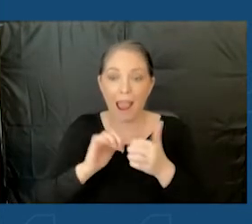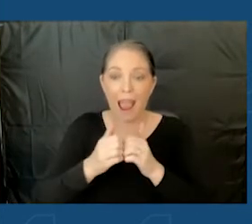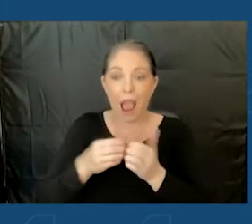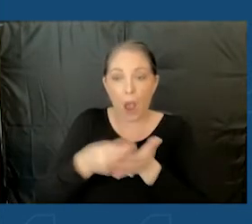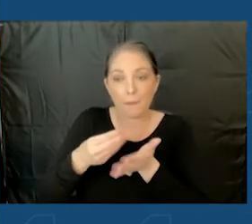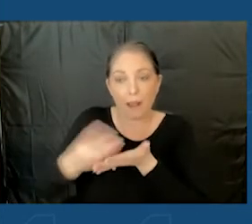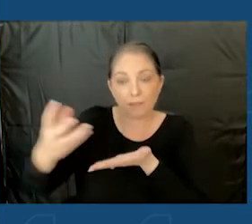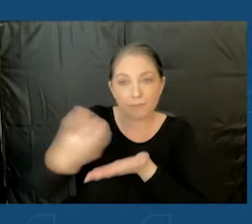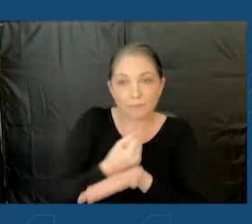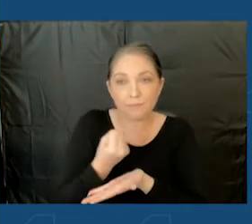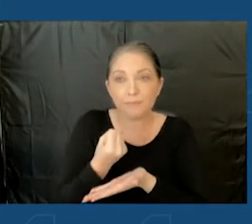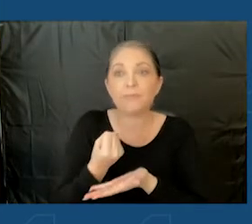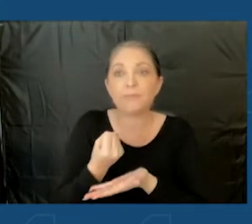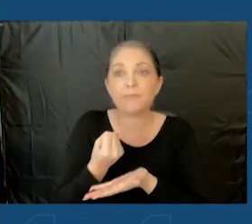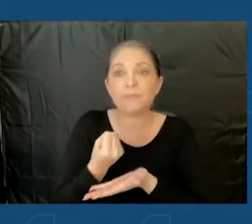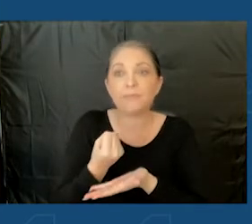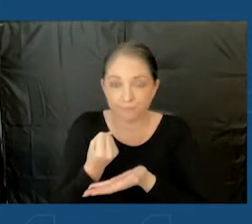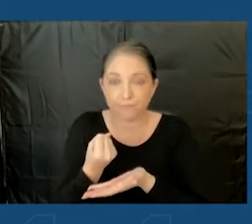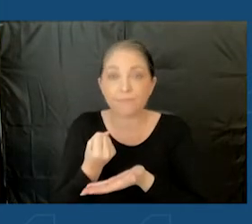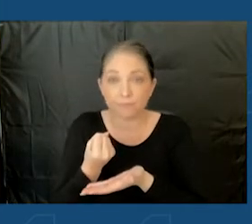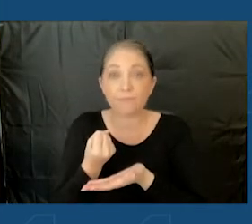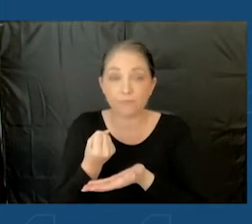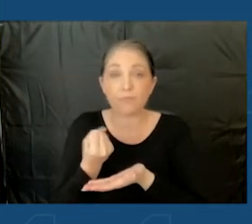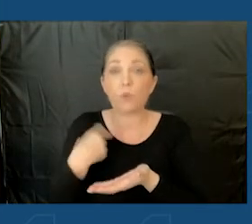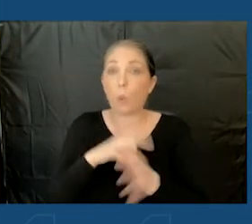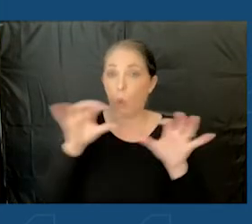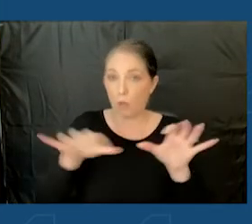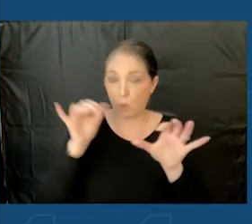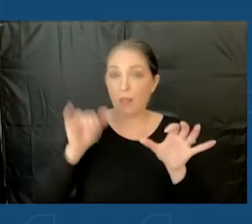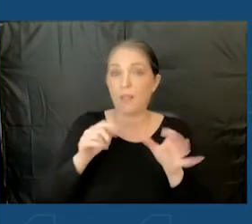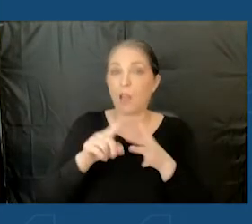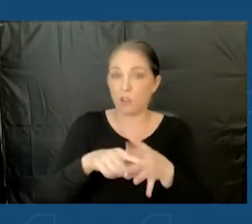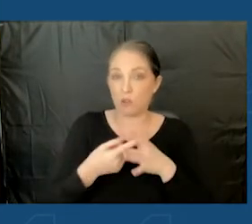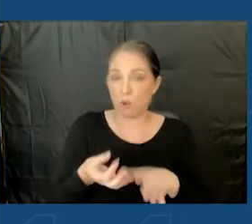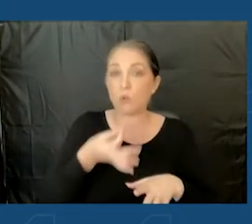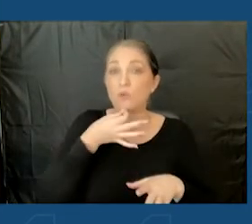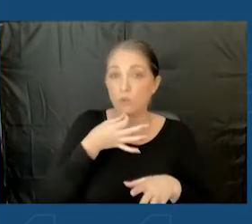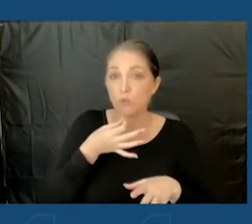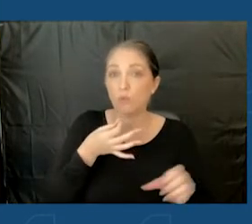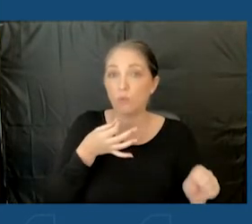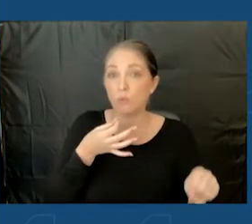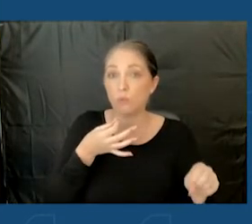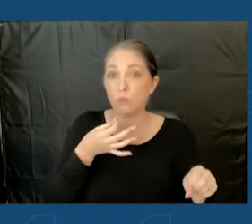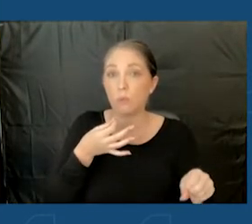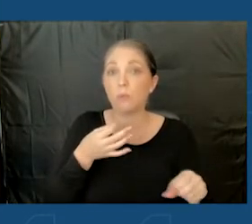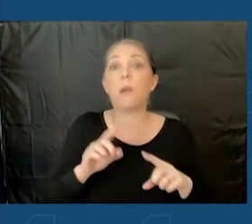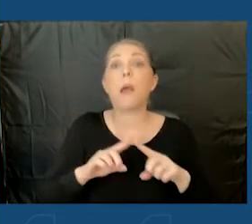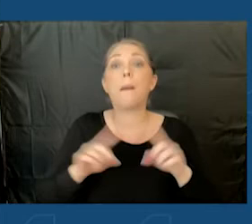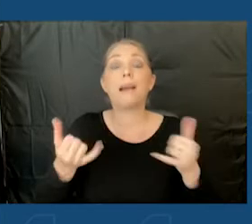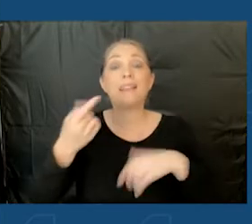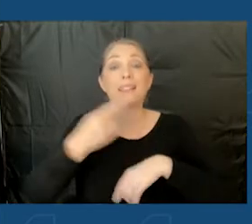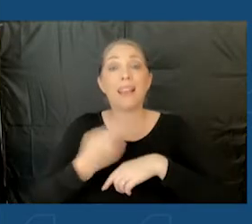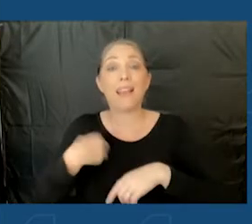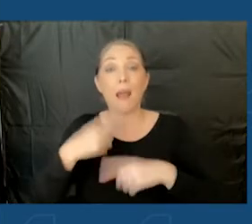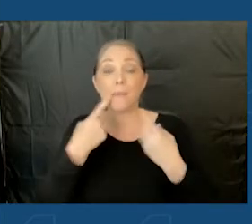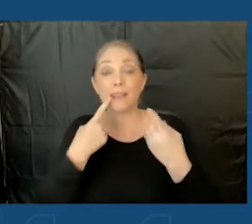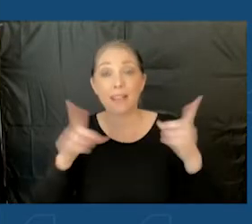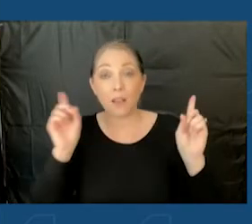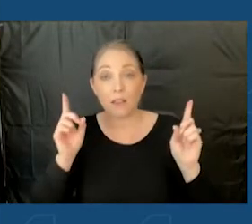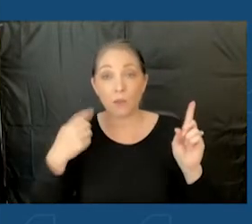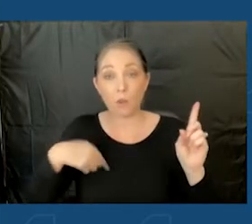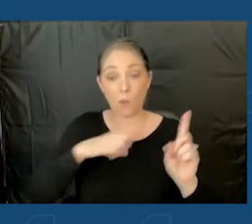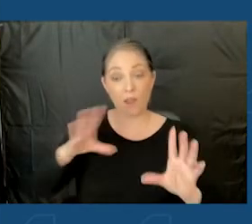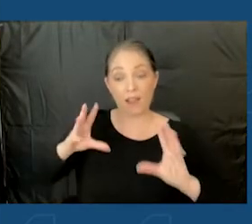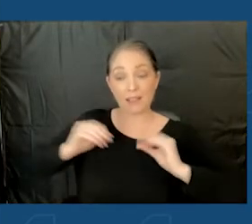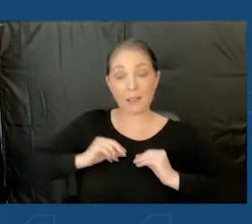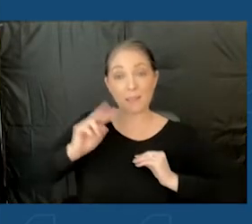So we're doing that starting very shortly, but also today I'm announcing that we're accepting our second round of